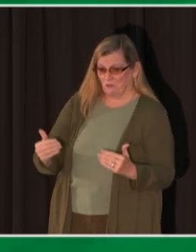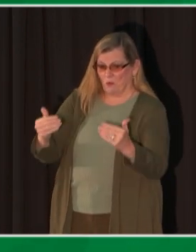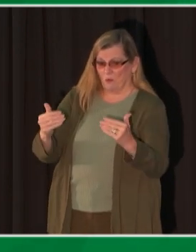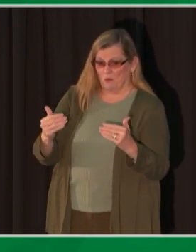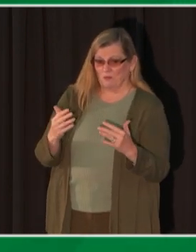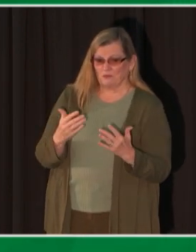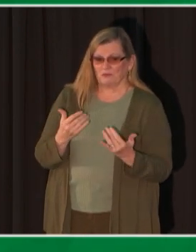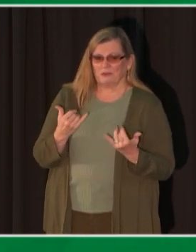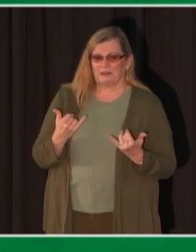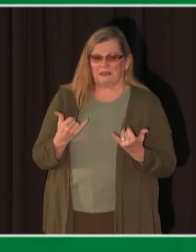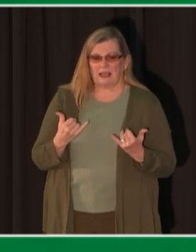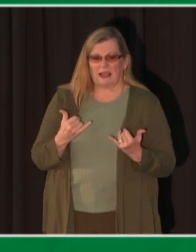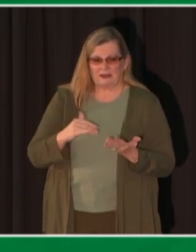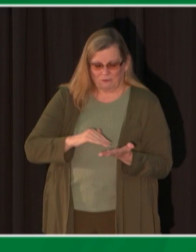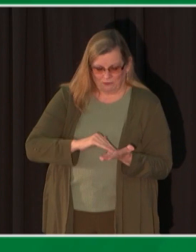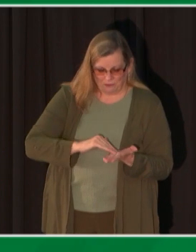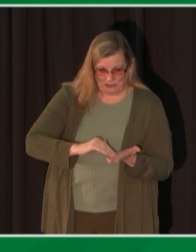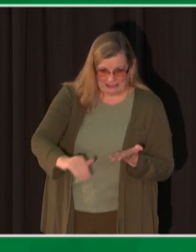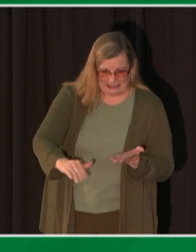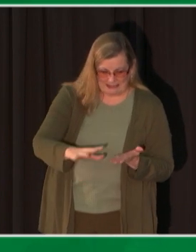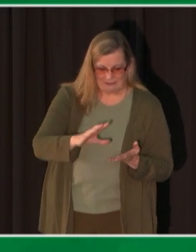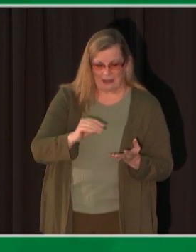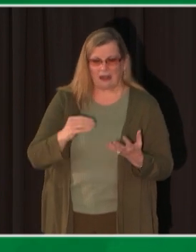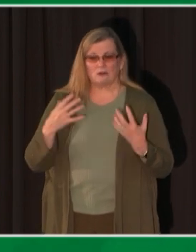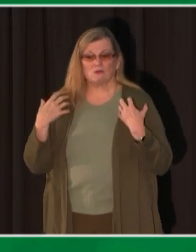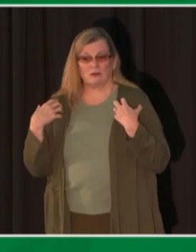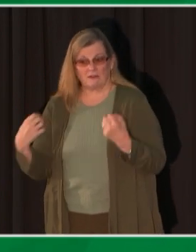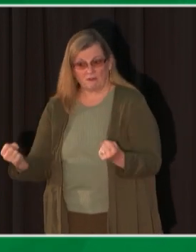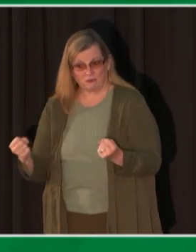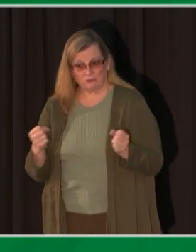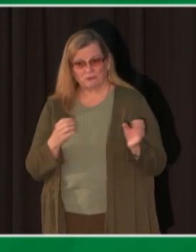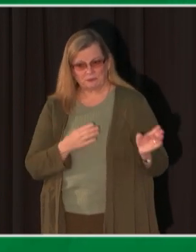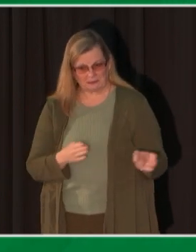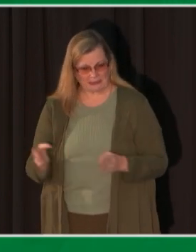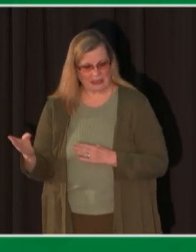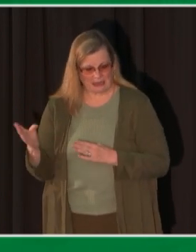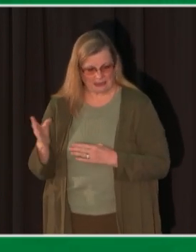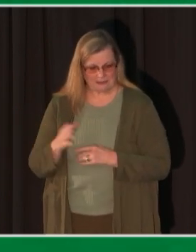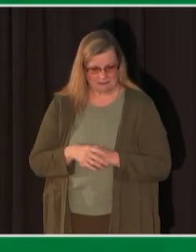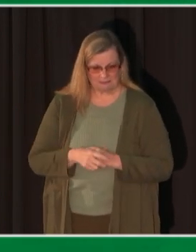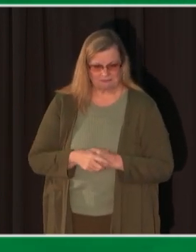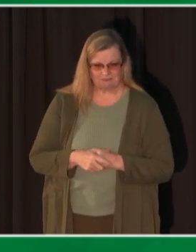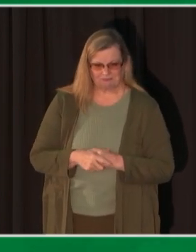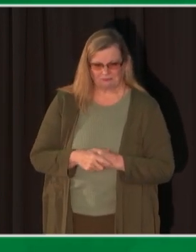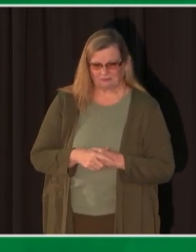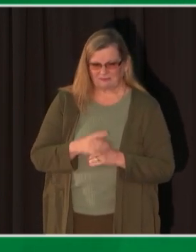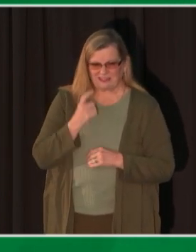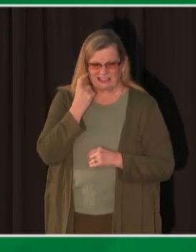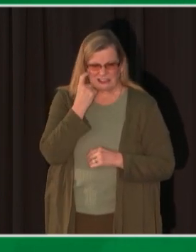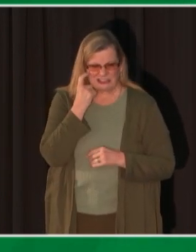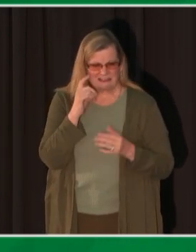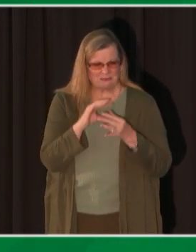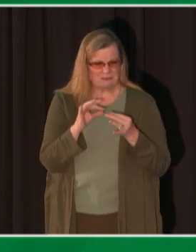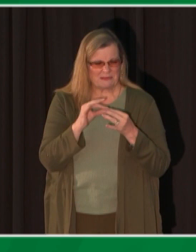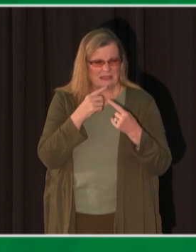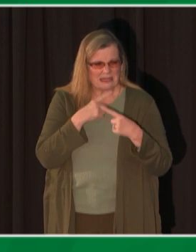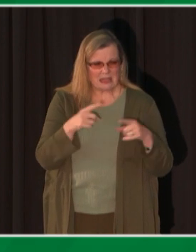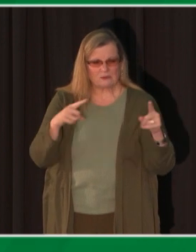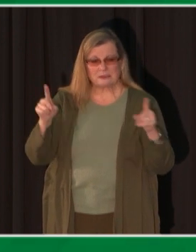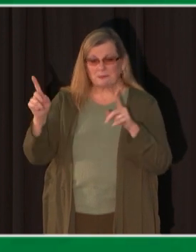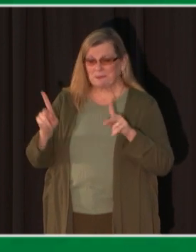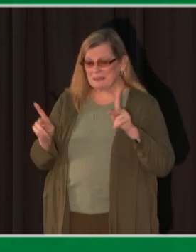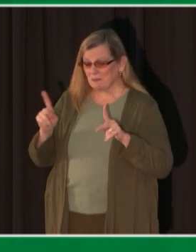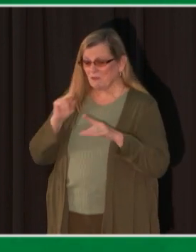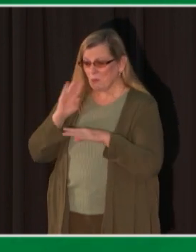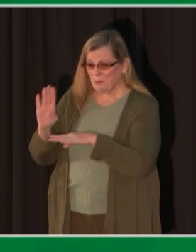recovery plans. Previously, I announced recovery programs for individuals and businesses.